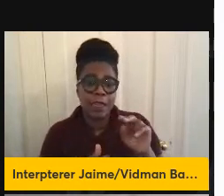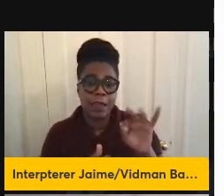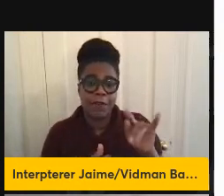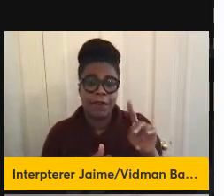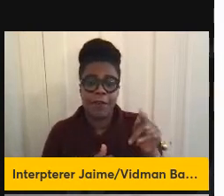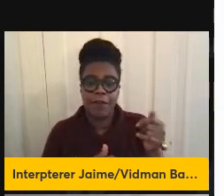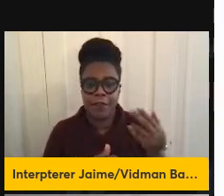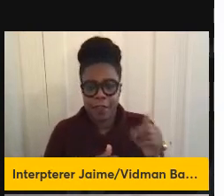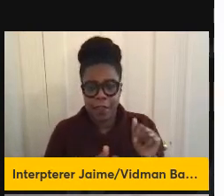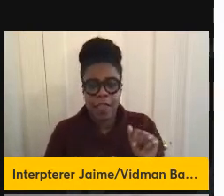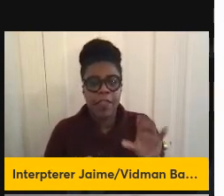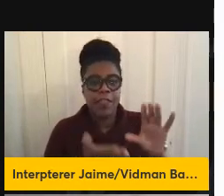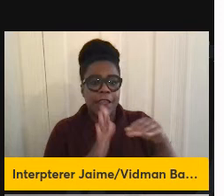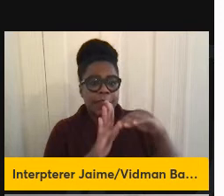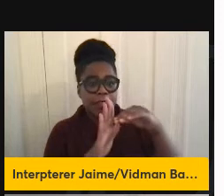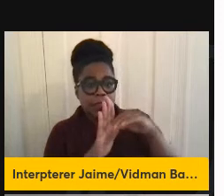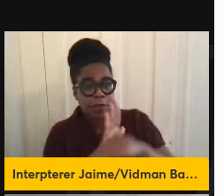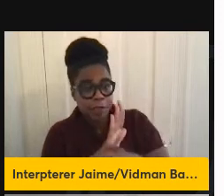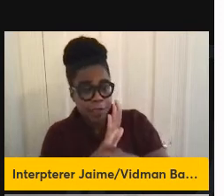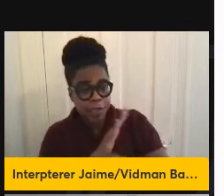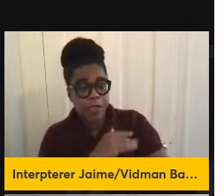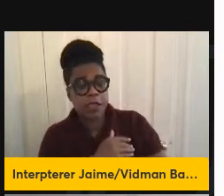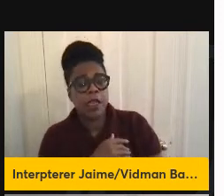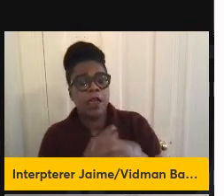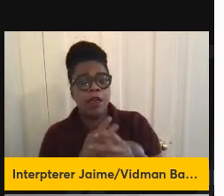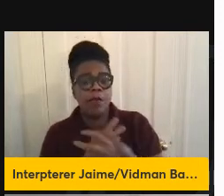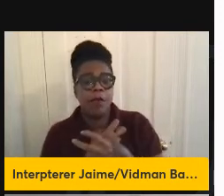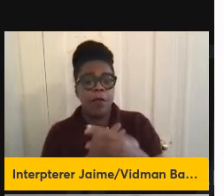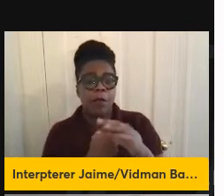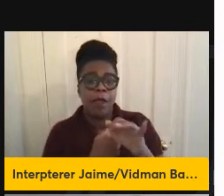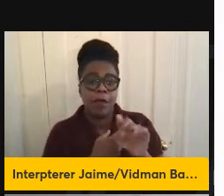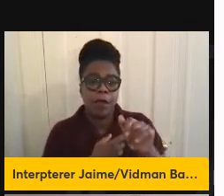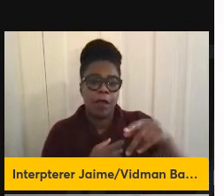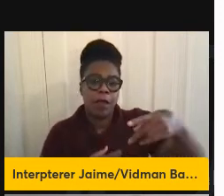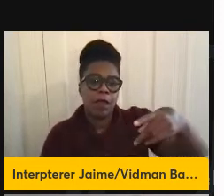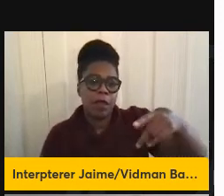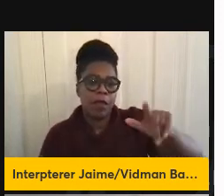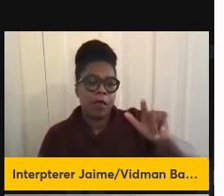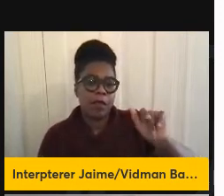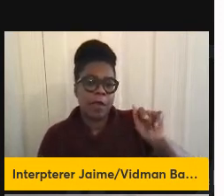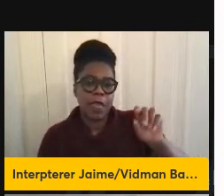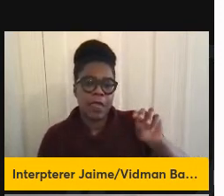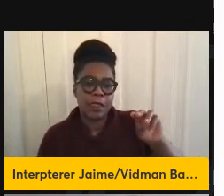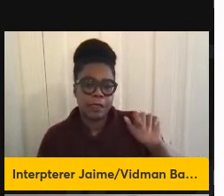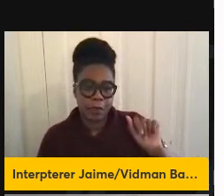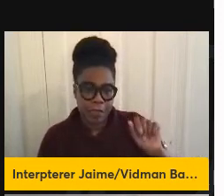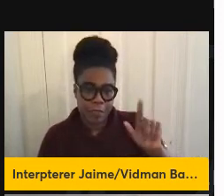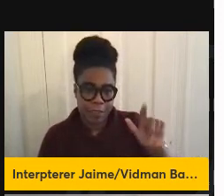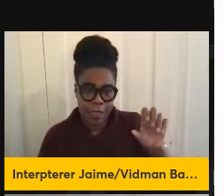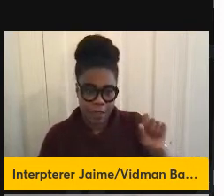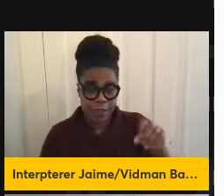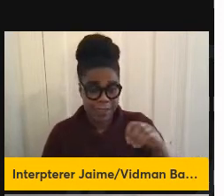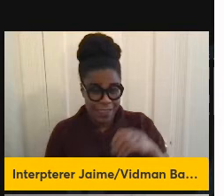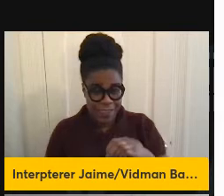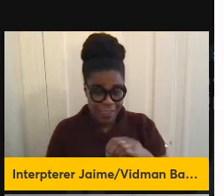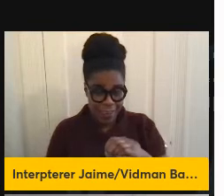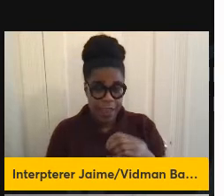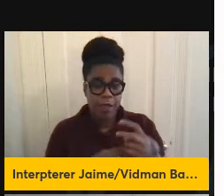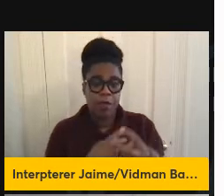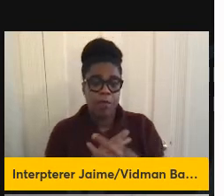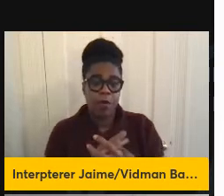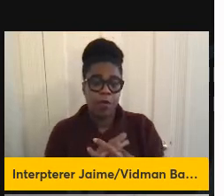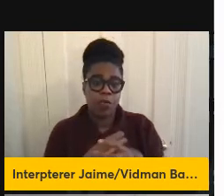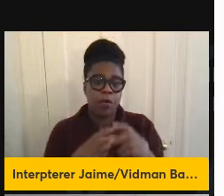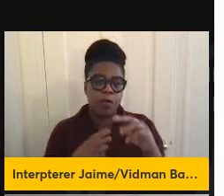a depletion of bone marrow plasma cells, specifically in the bone marrow and not in the